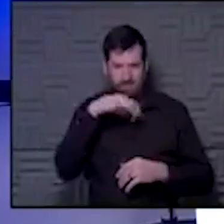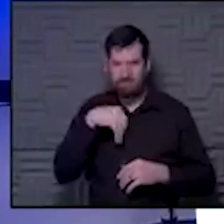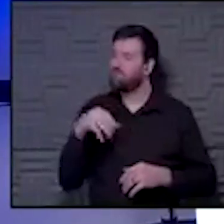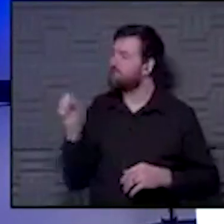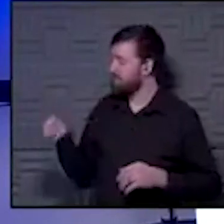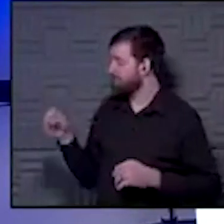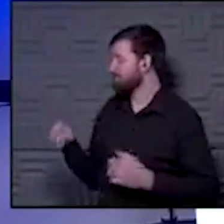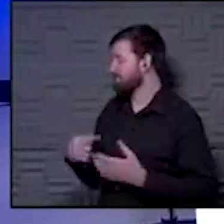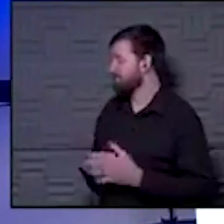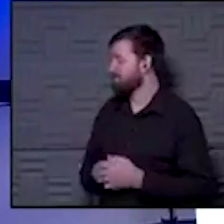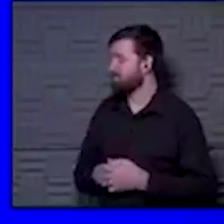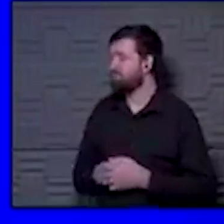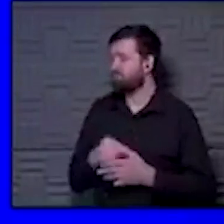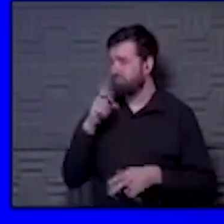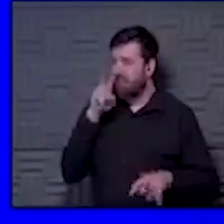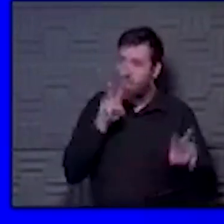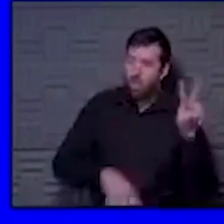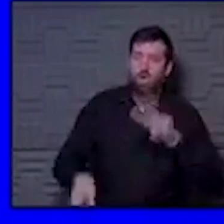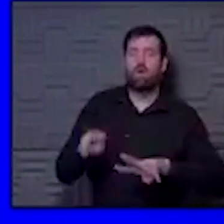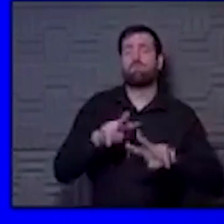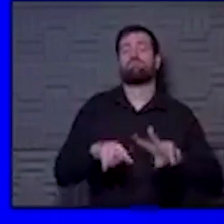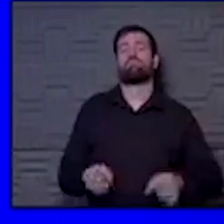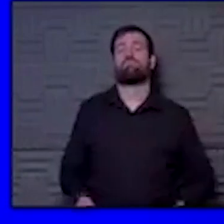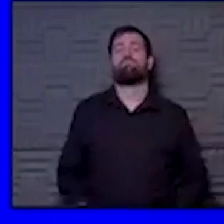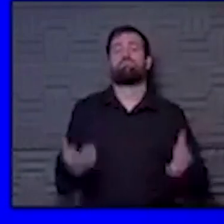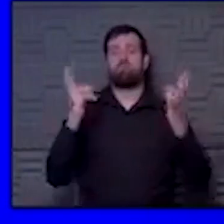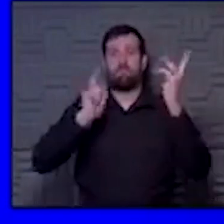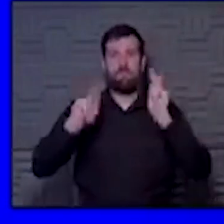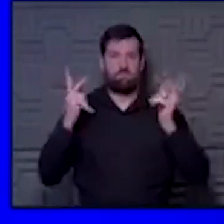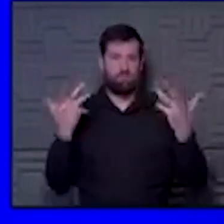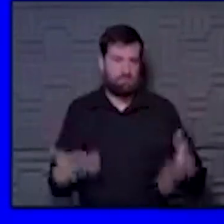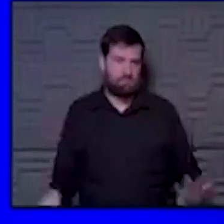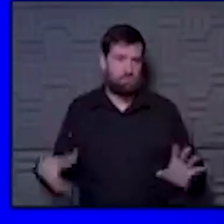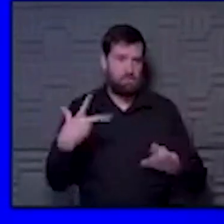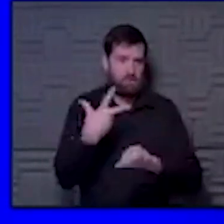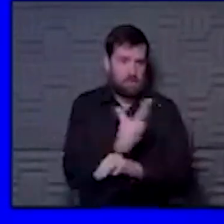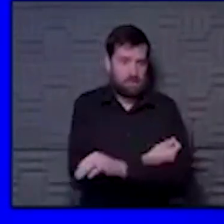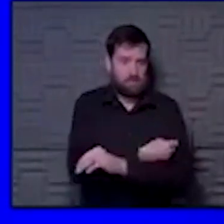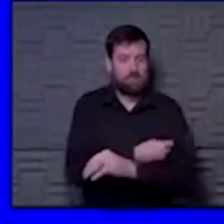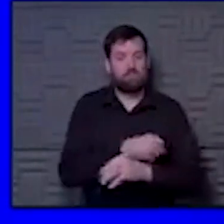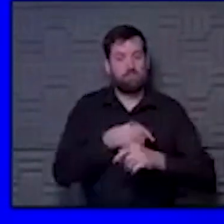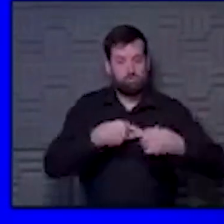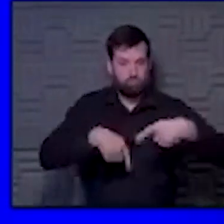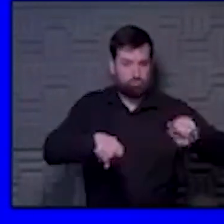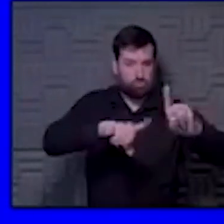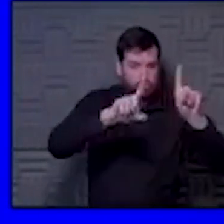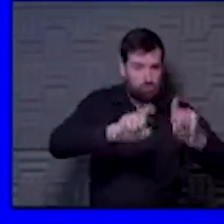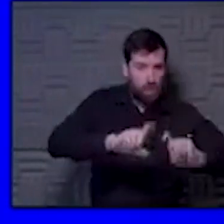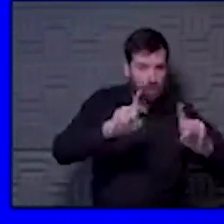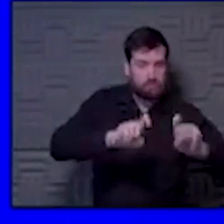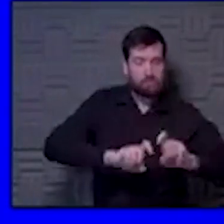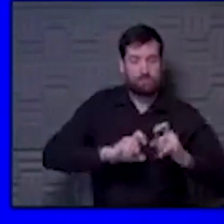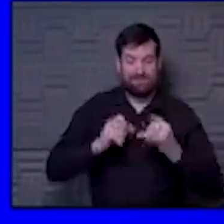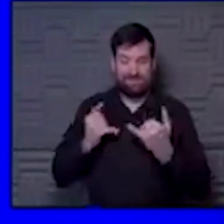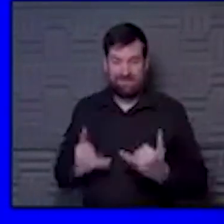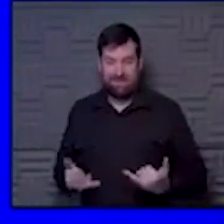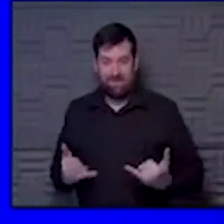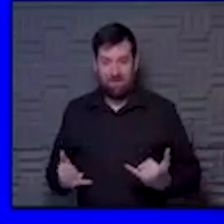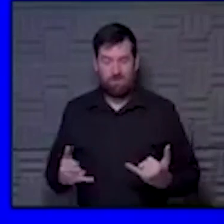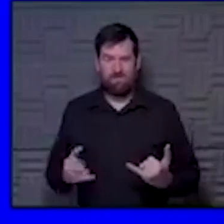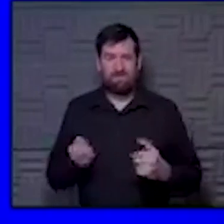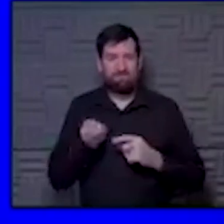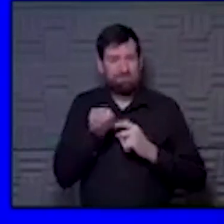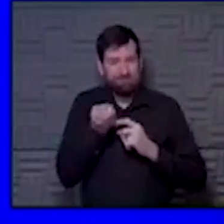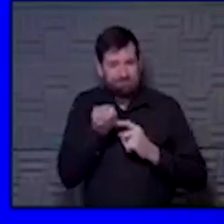look at, you know, how many people have gotten vaccinated in the trials and now with this and those very